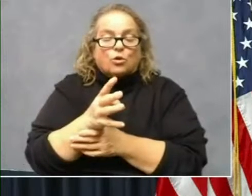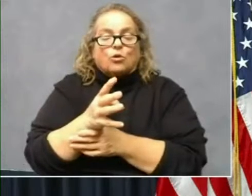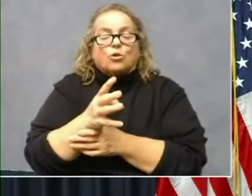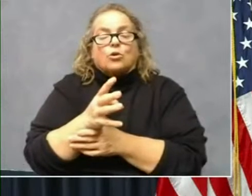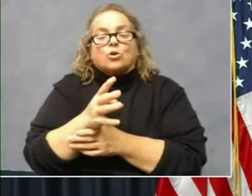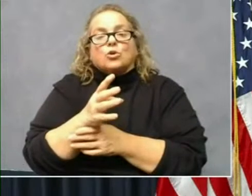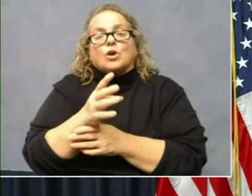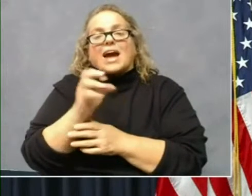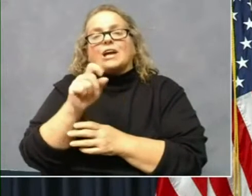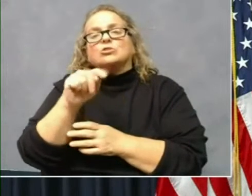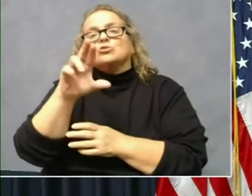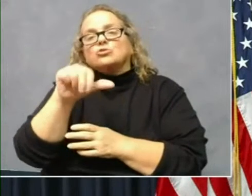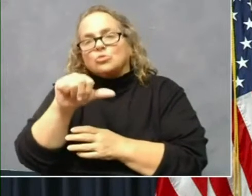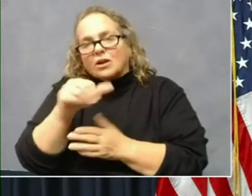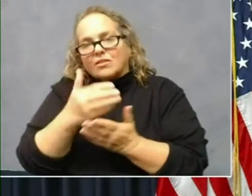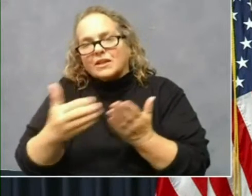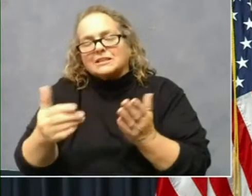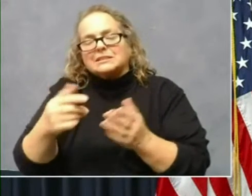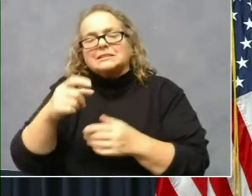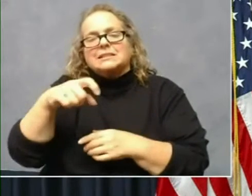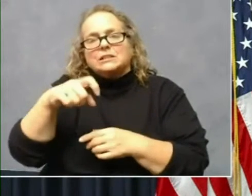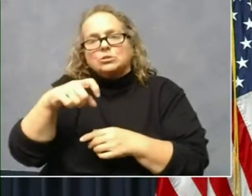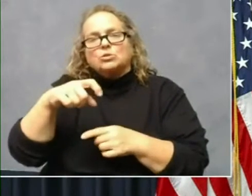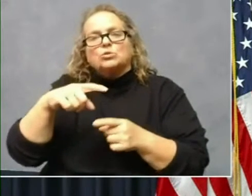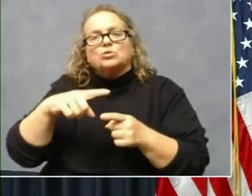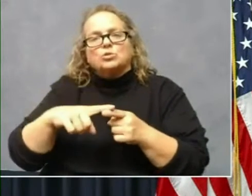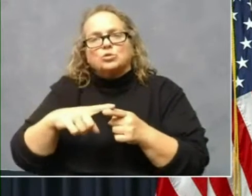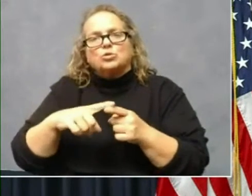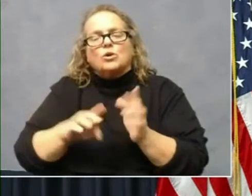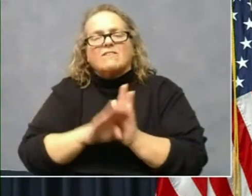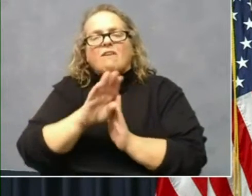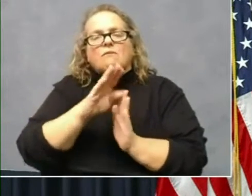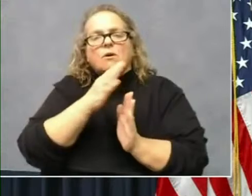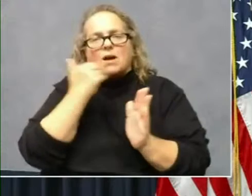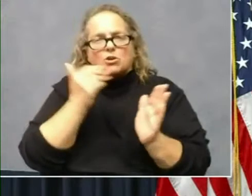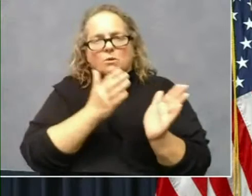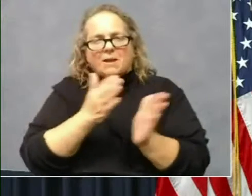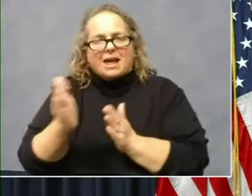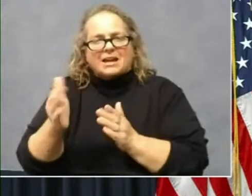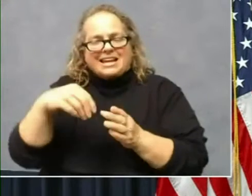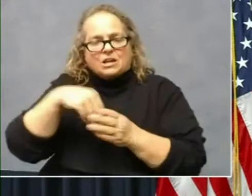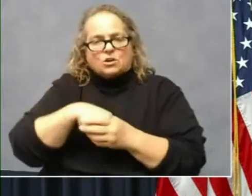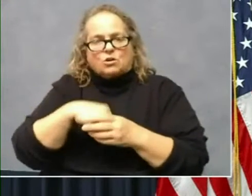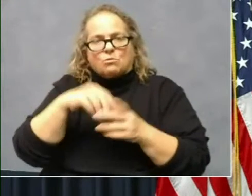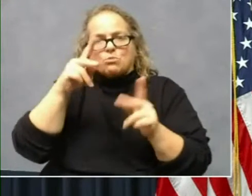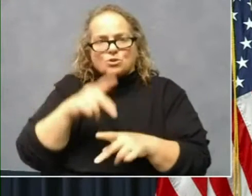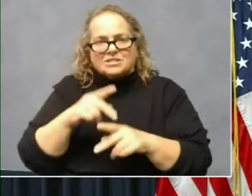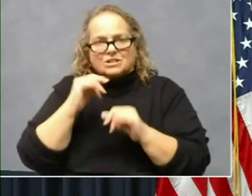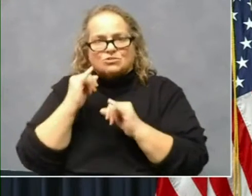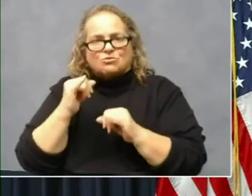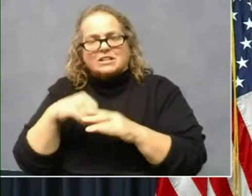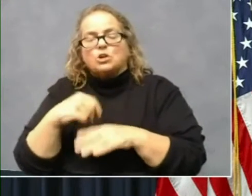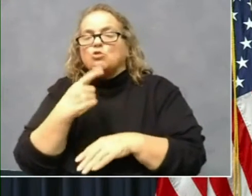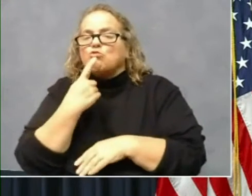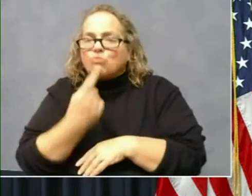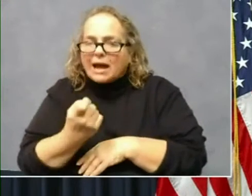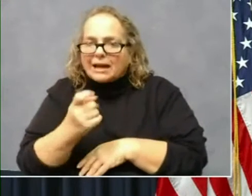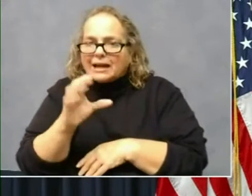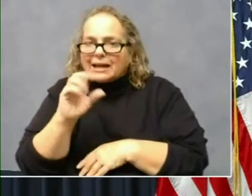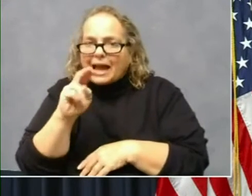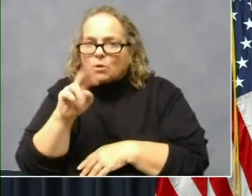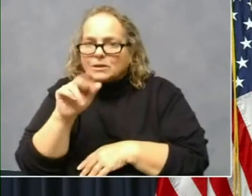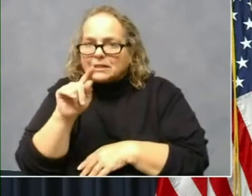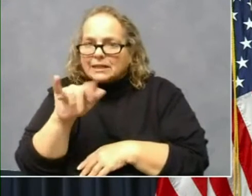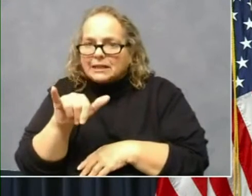steps and need to be able to have some form of in-person instruction in red counties. And Kevin, what we have relied upon